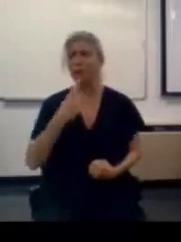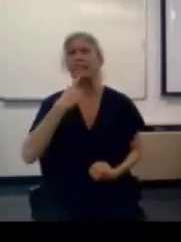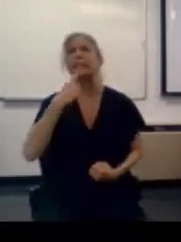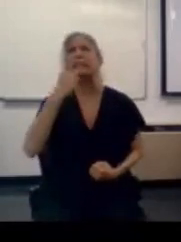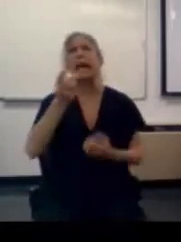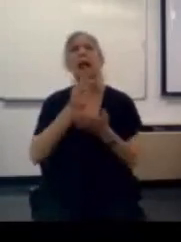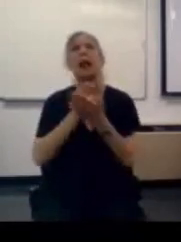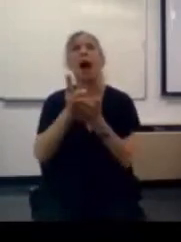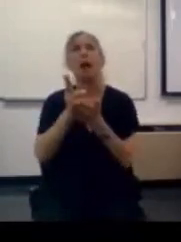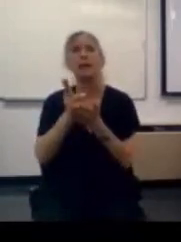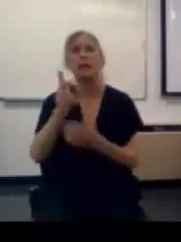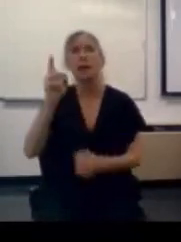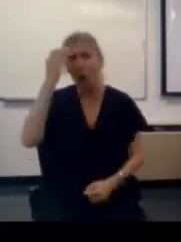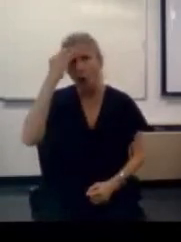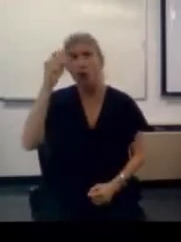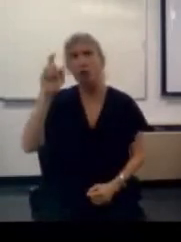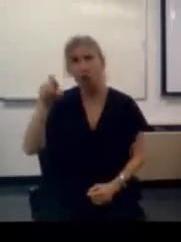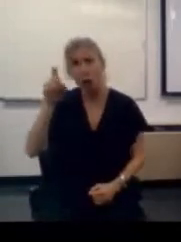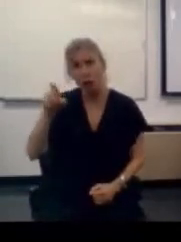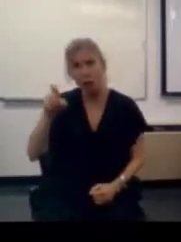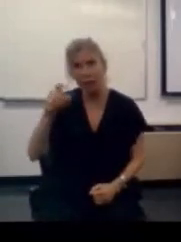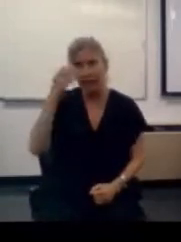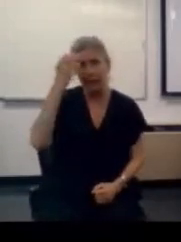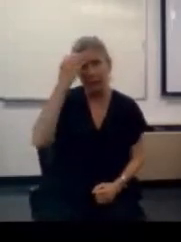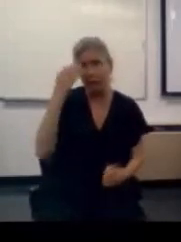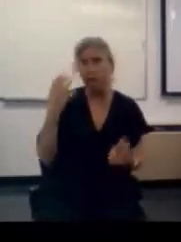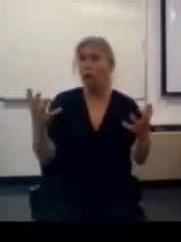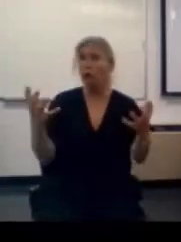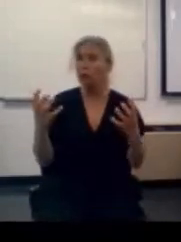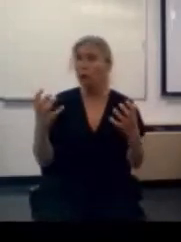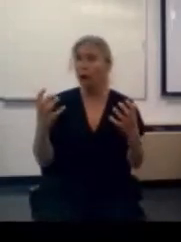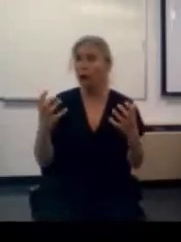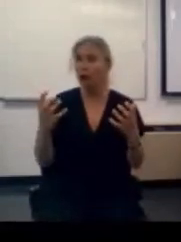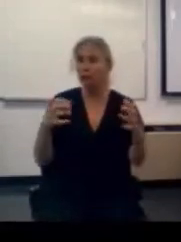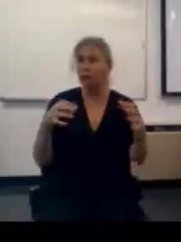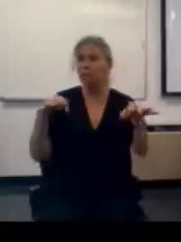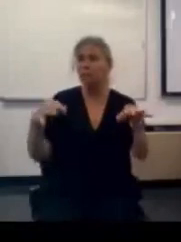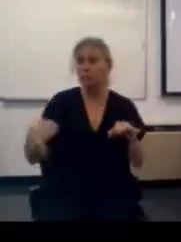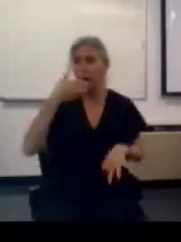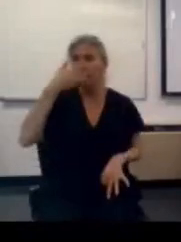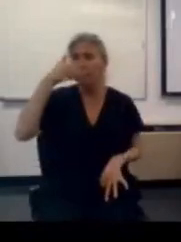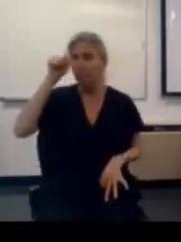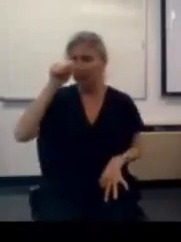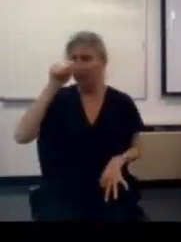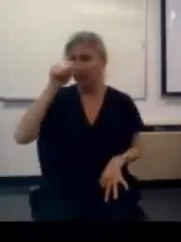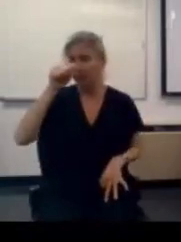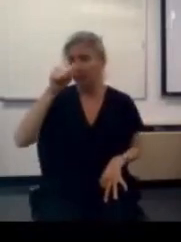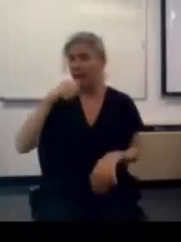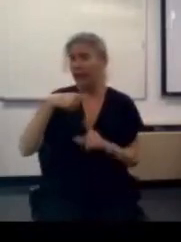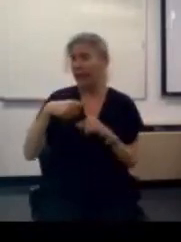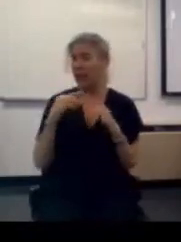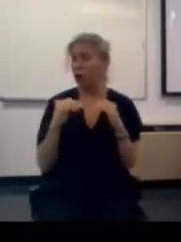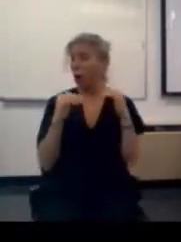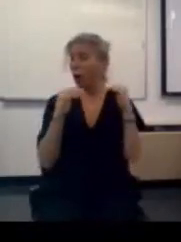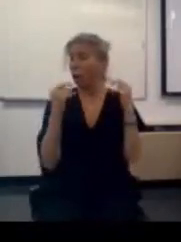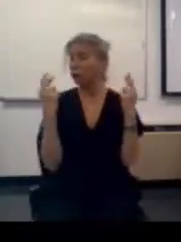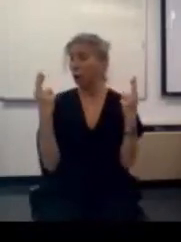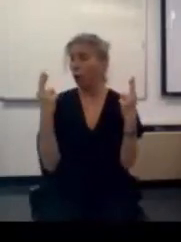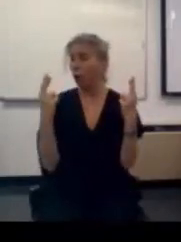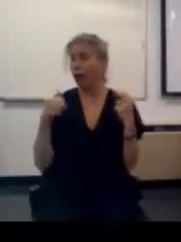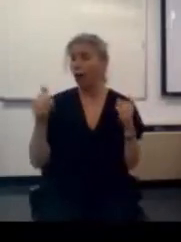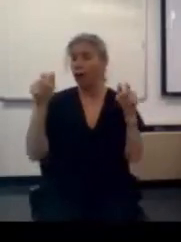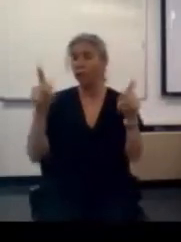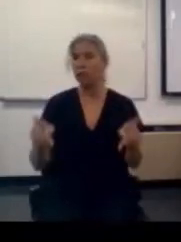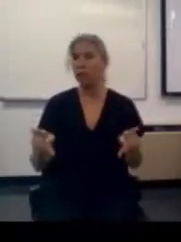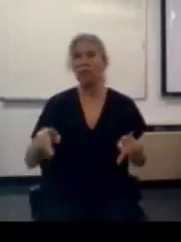that voice forward. Mm-hmm. You know what you need and what you want. You articulate it the best way you can,